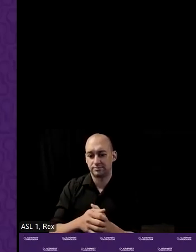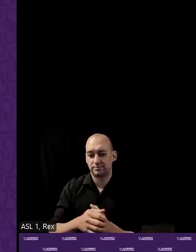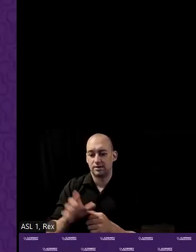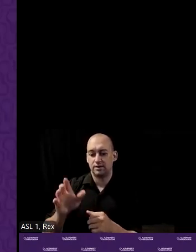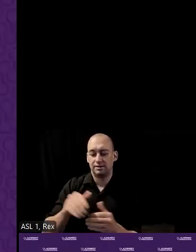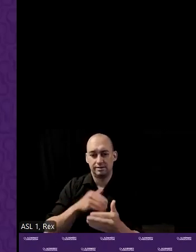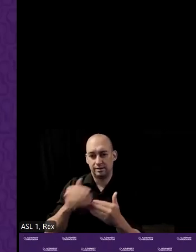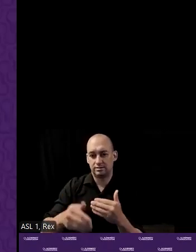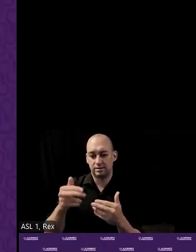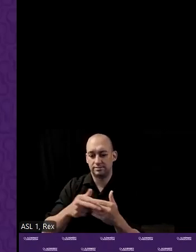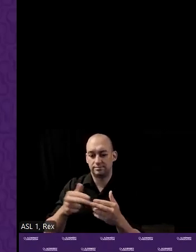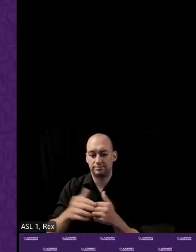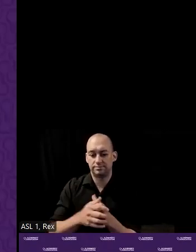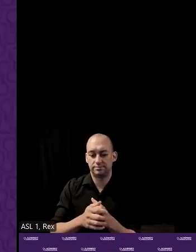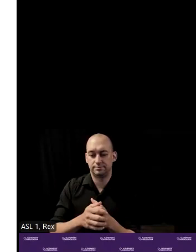Next slide, please.